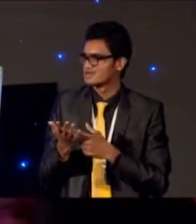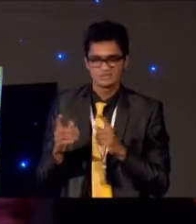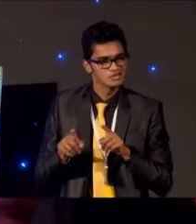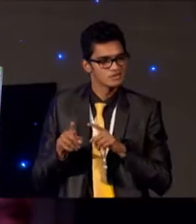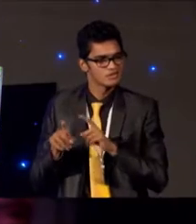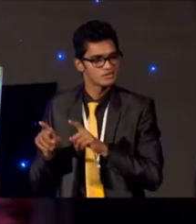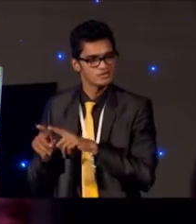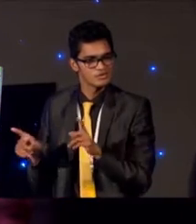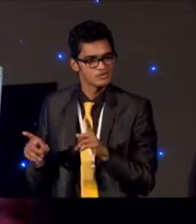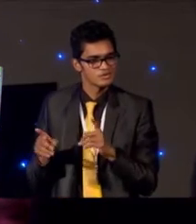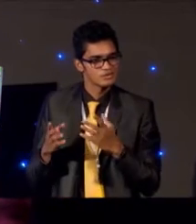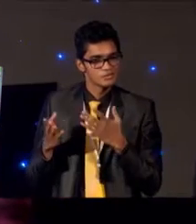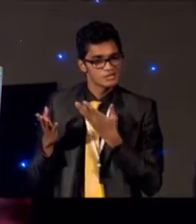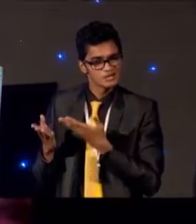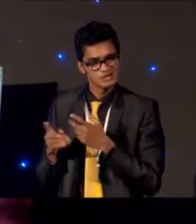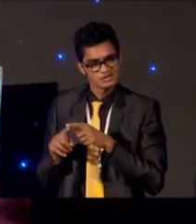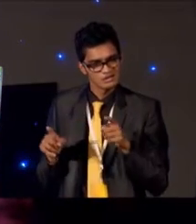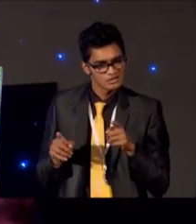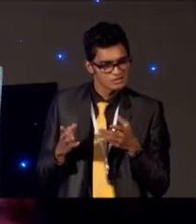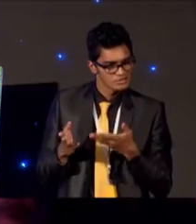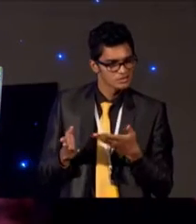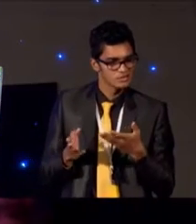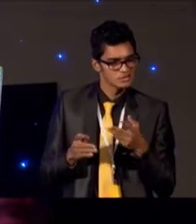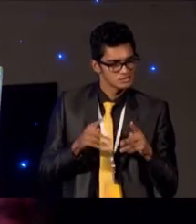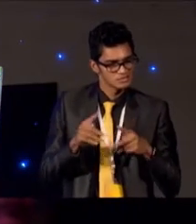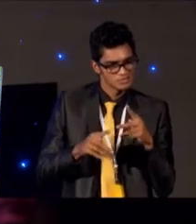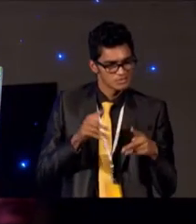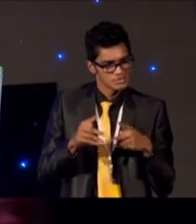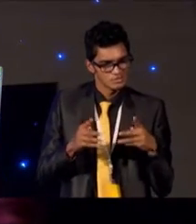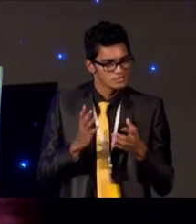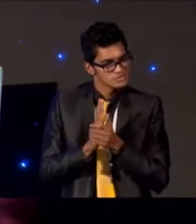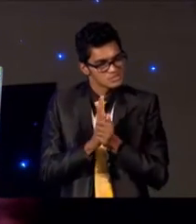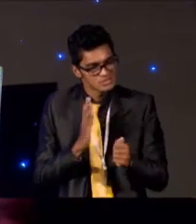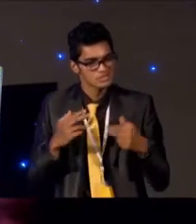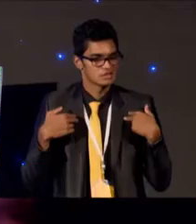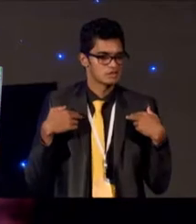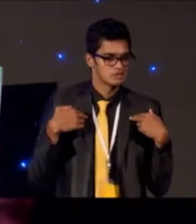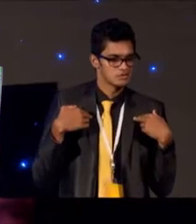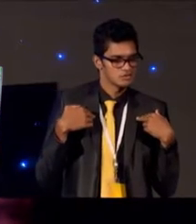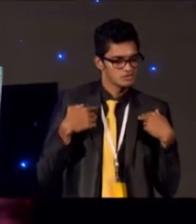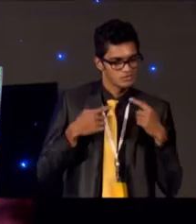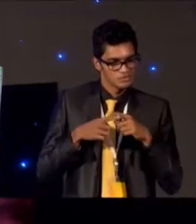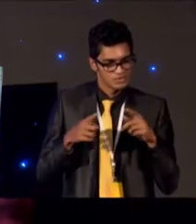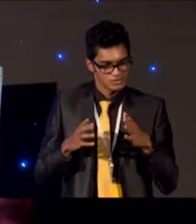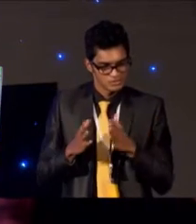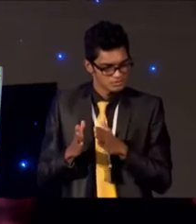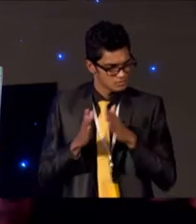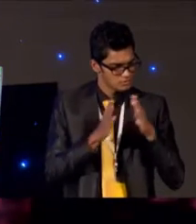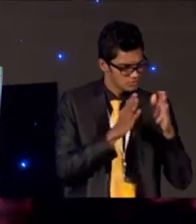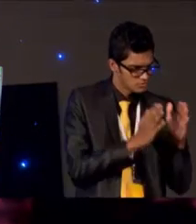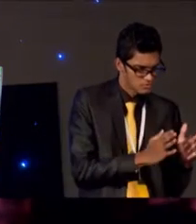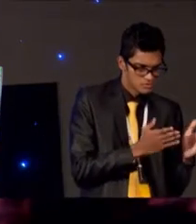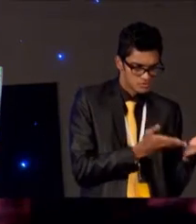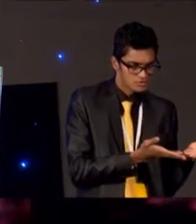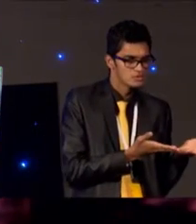have certain skills. But we have to address the other part of the community or